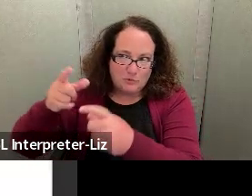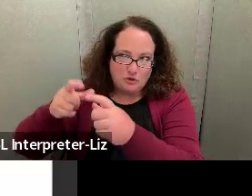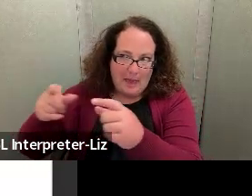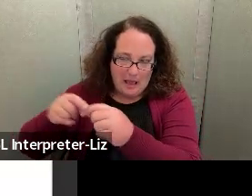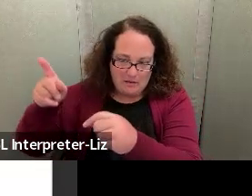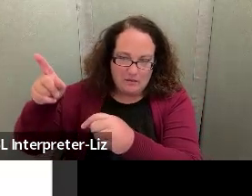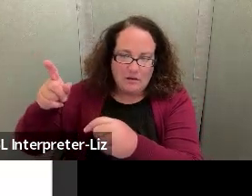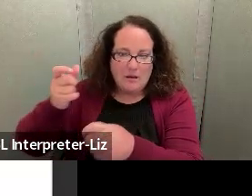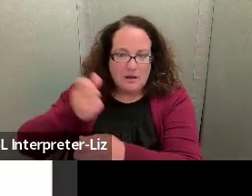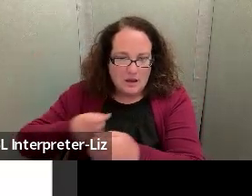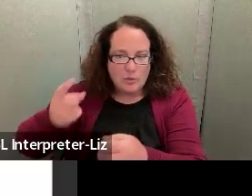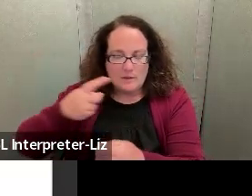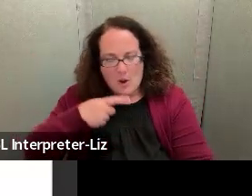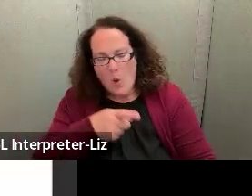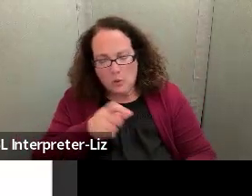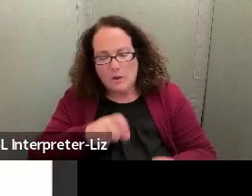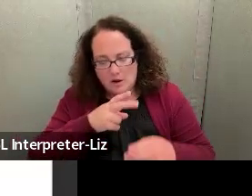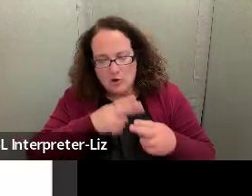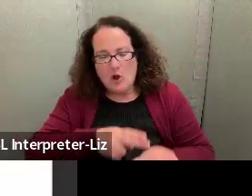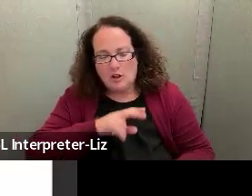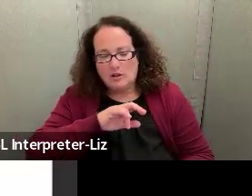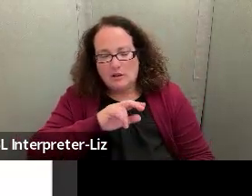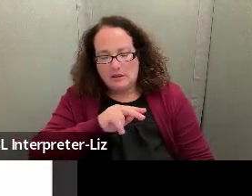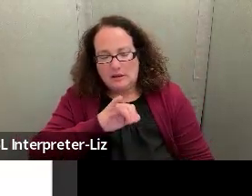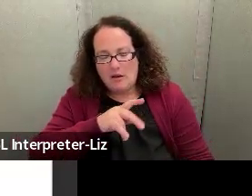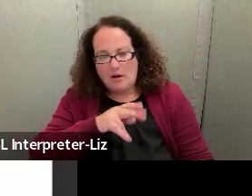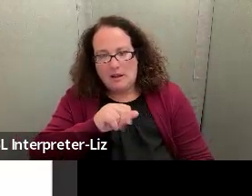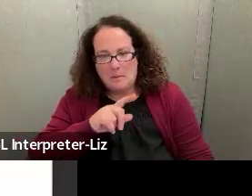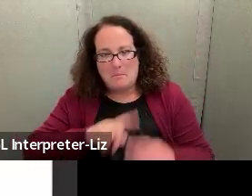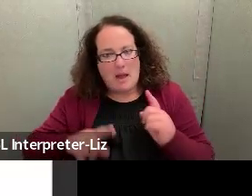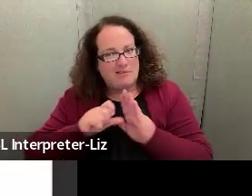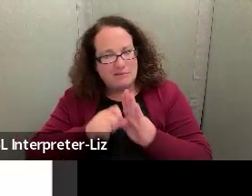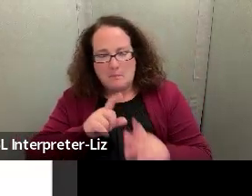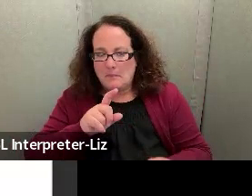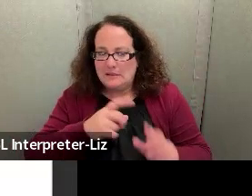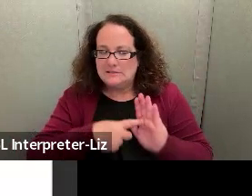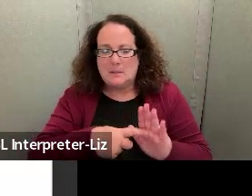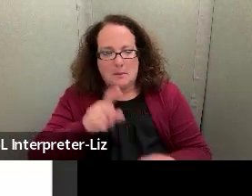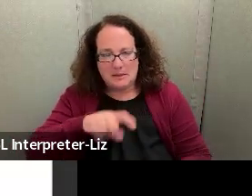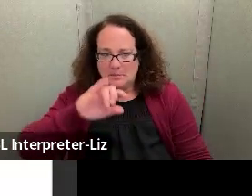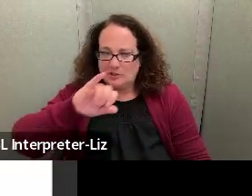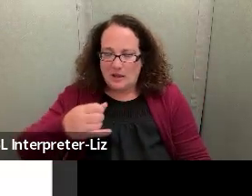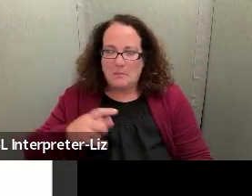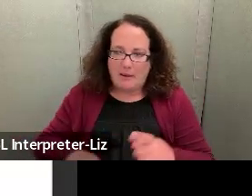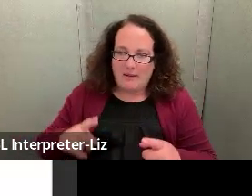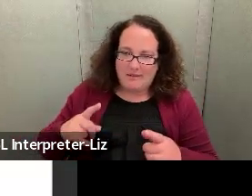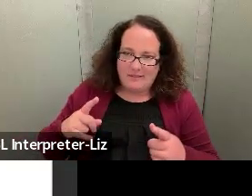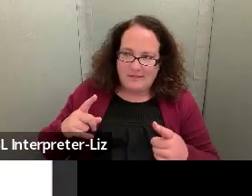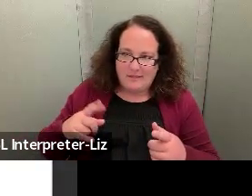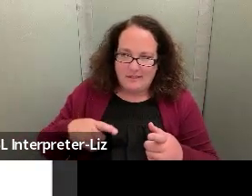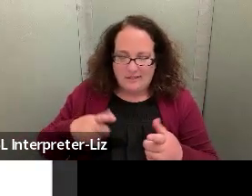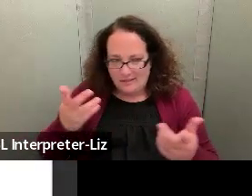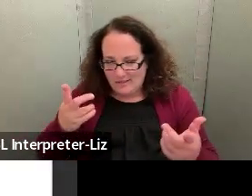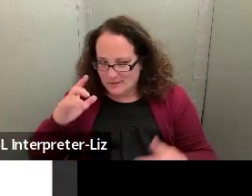everyone said you can call it Nihonium, but the symbol's got to be J. But they insisted on an H. So that's the